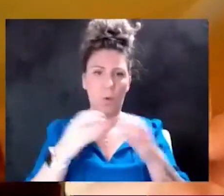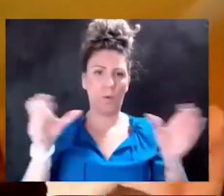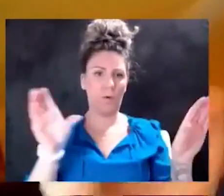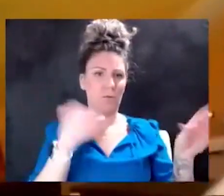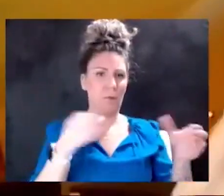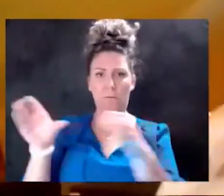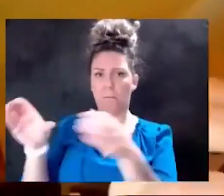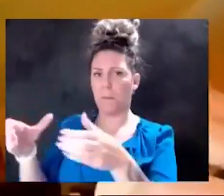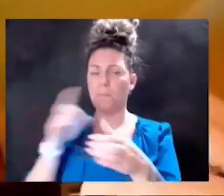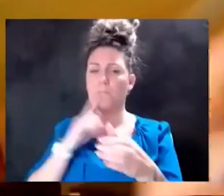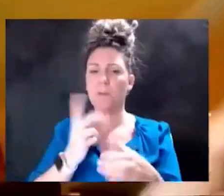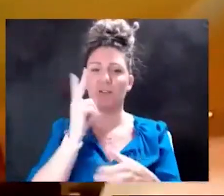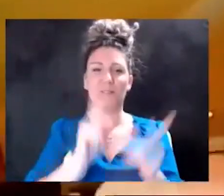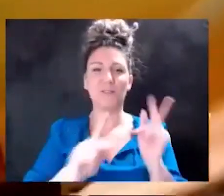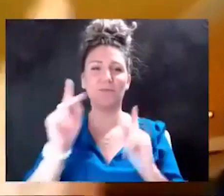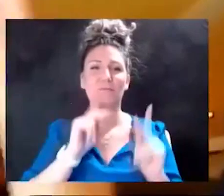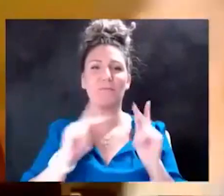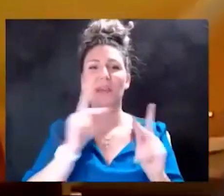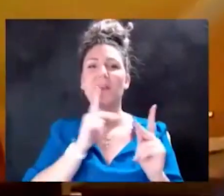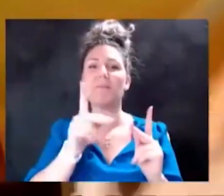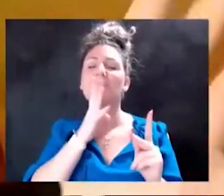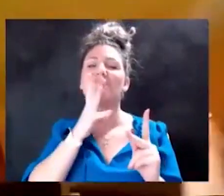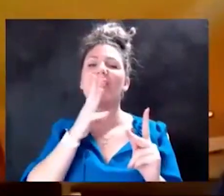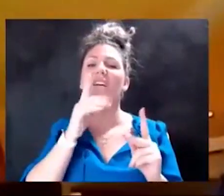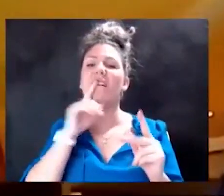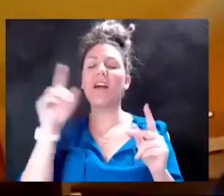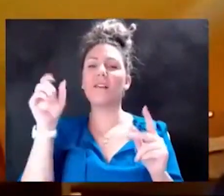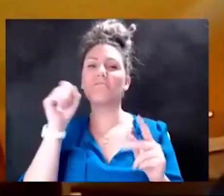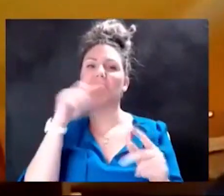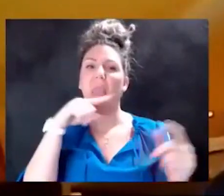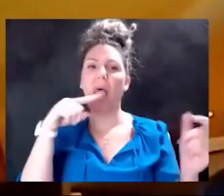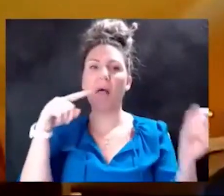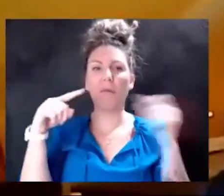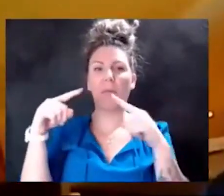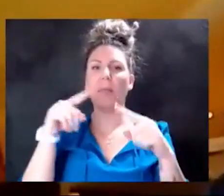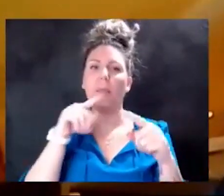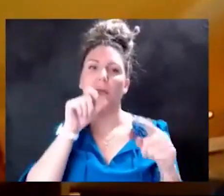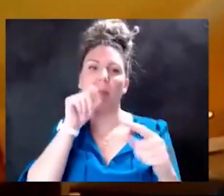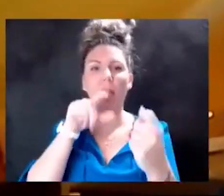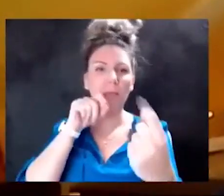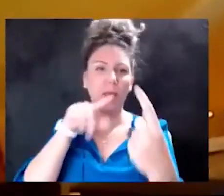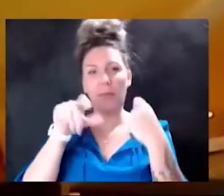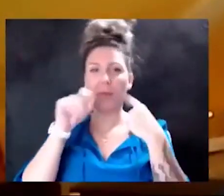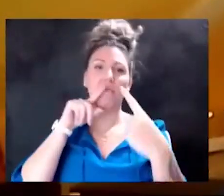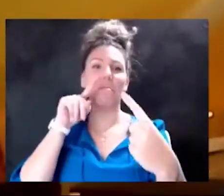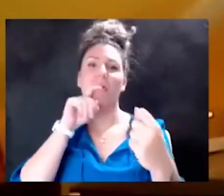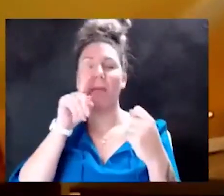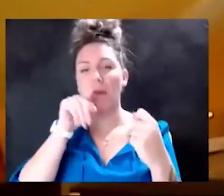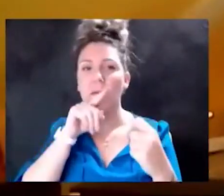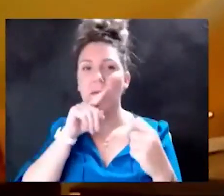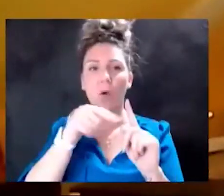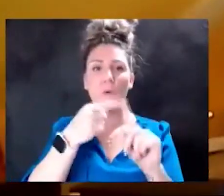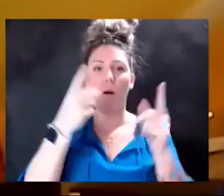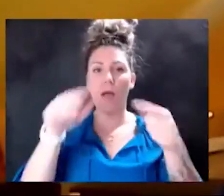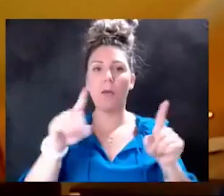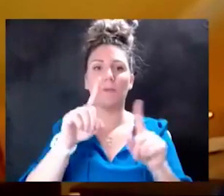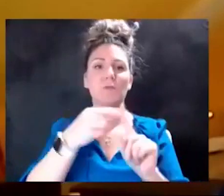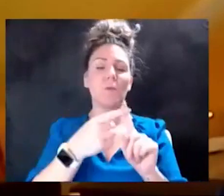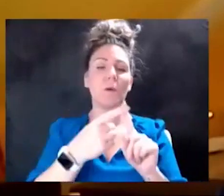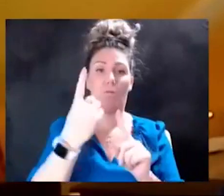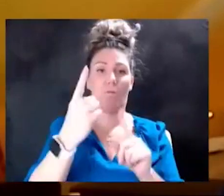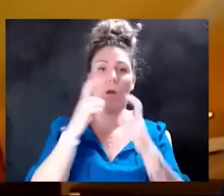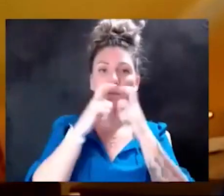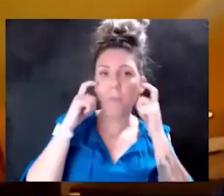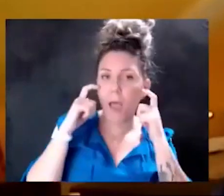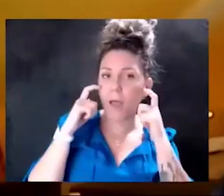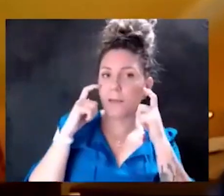where their spittle is like different colors, and you can see their spittle flying all over each other. And then what happens when one wears a mask and what happens when they both wear a